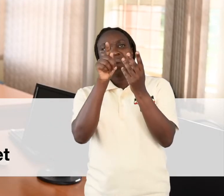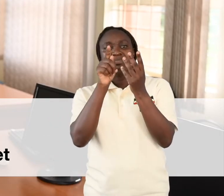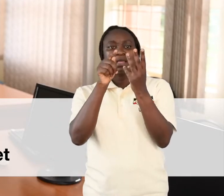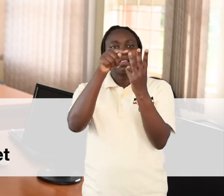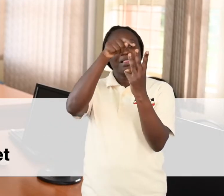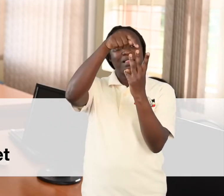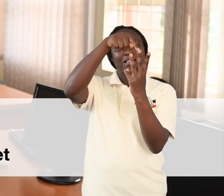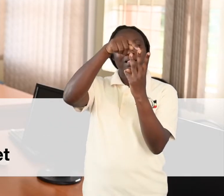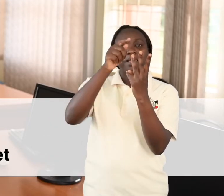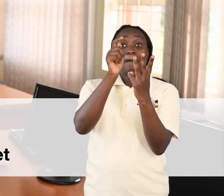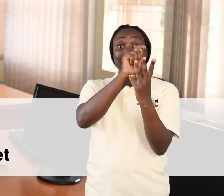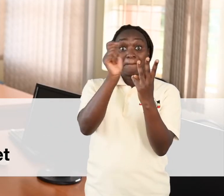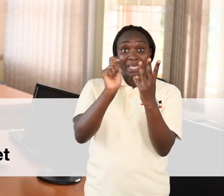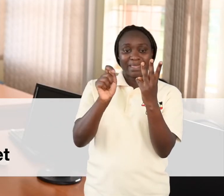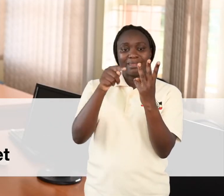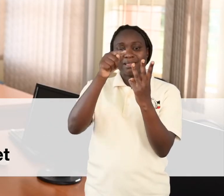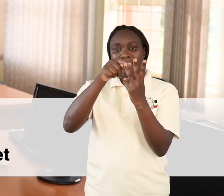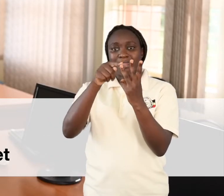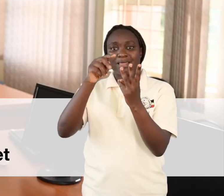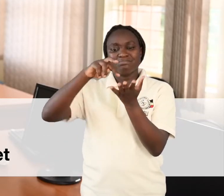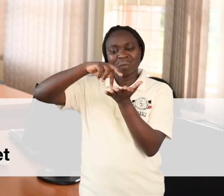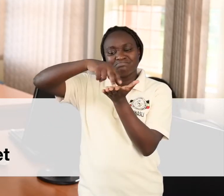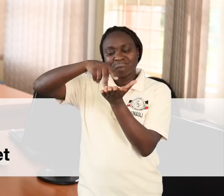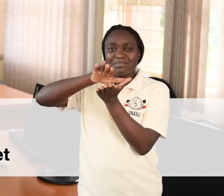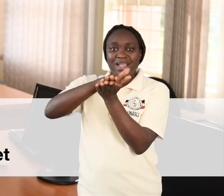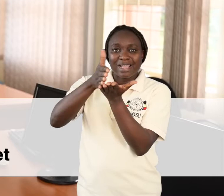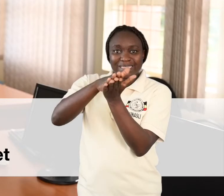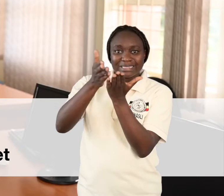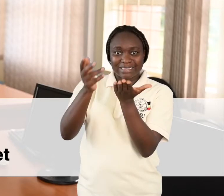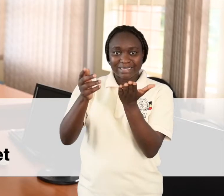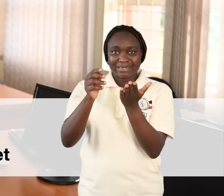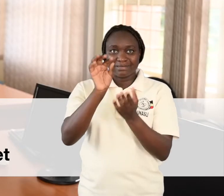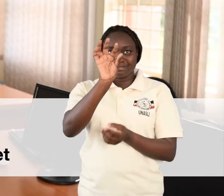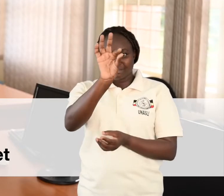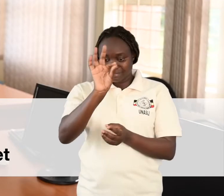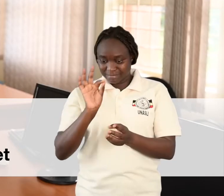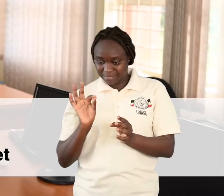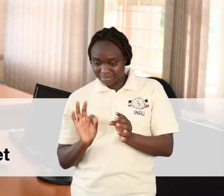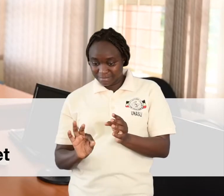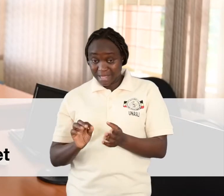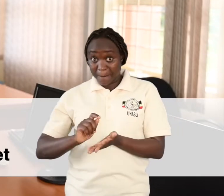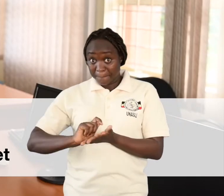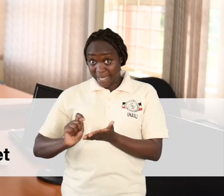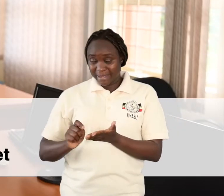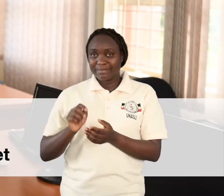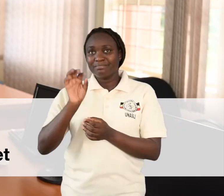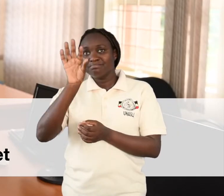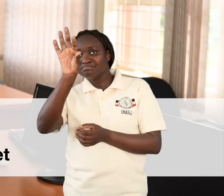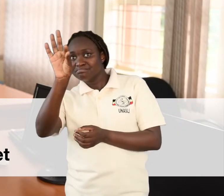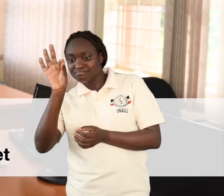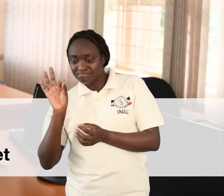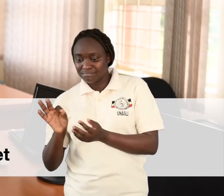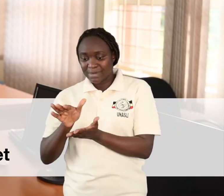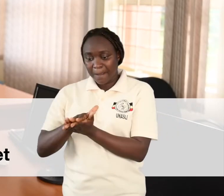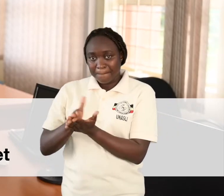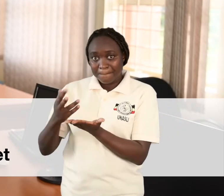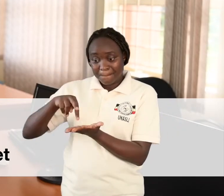set. That's correct. The pen and the set also form a